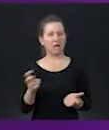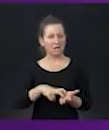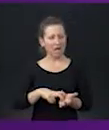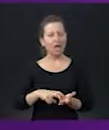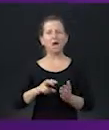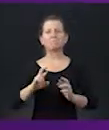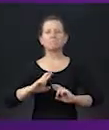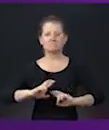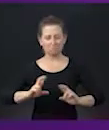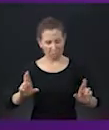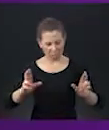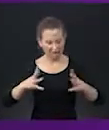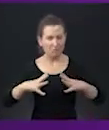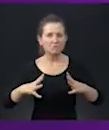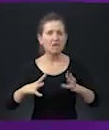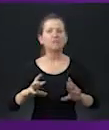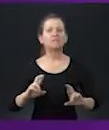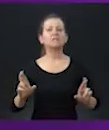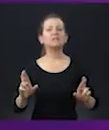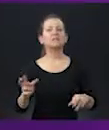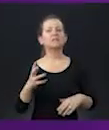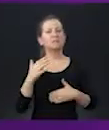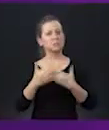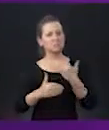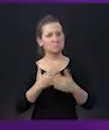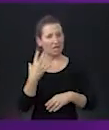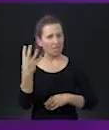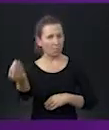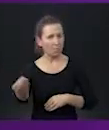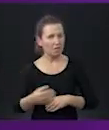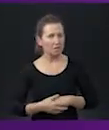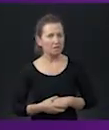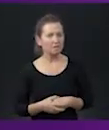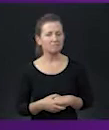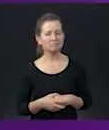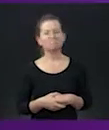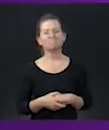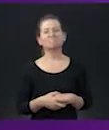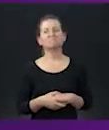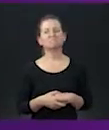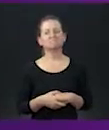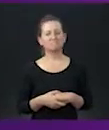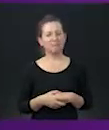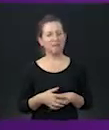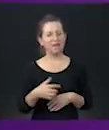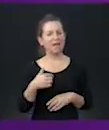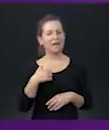and able to get myself ready, get going.